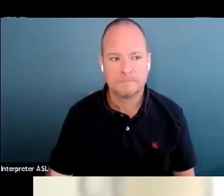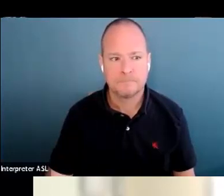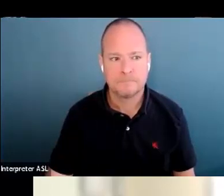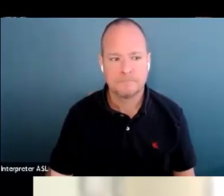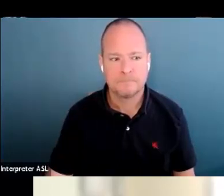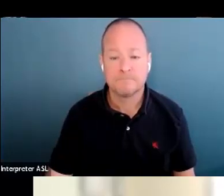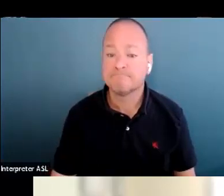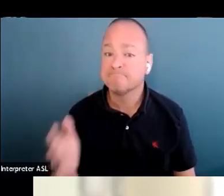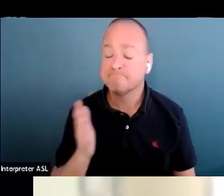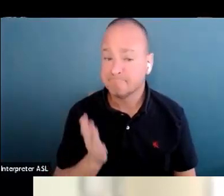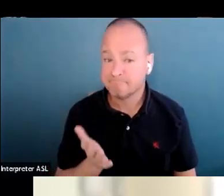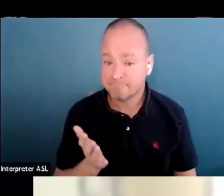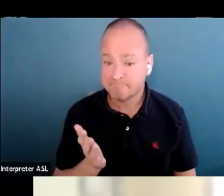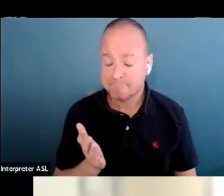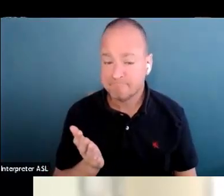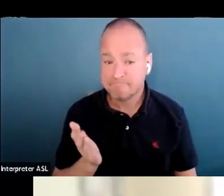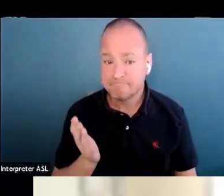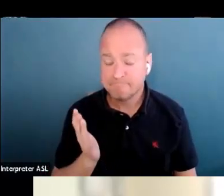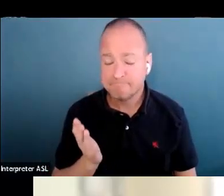There's a